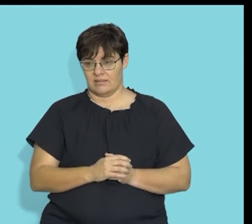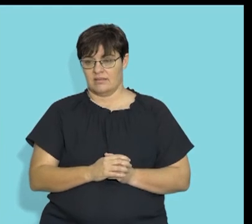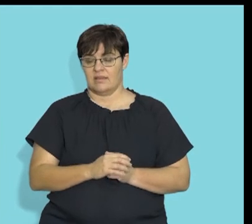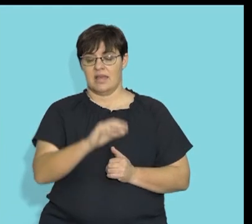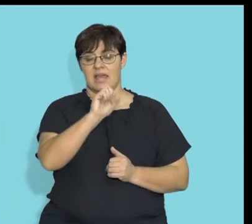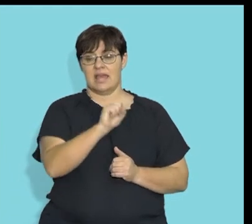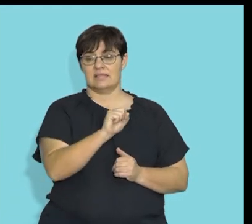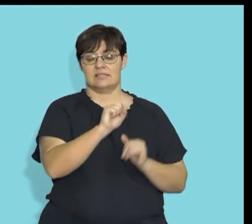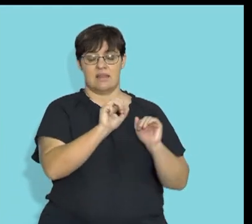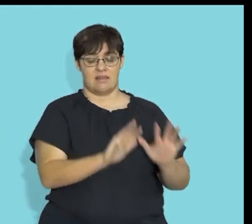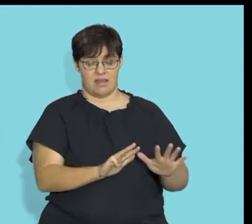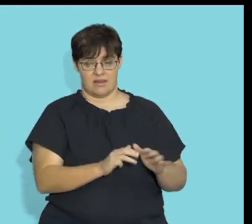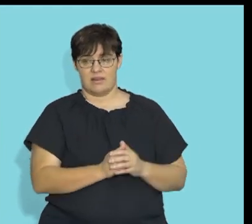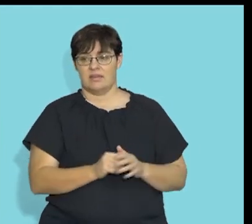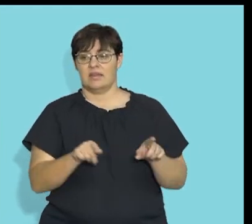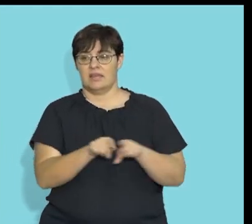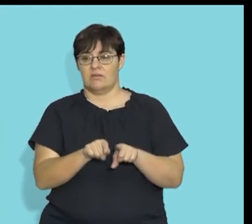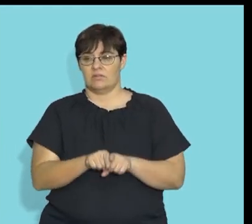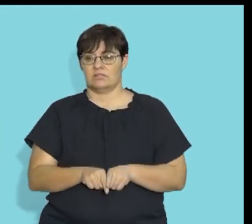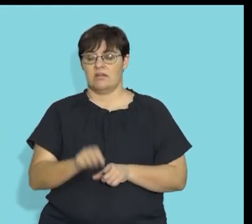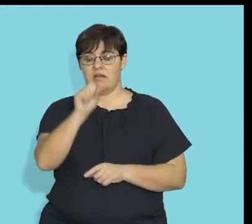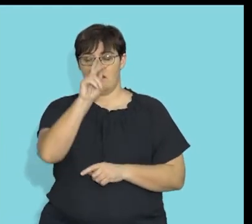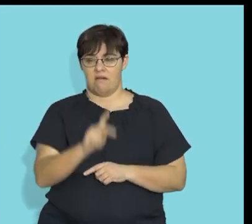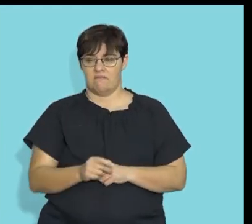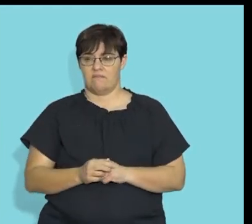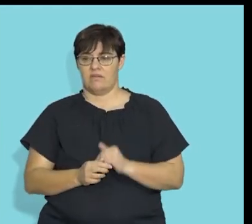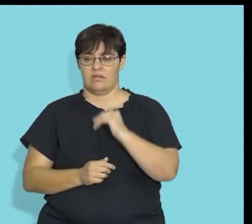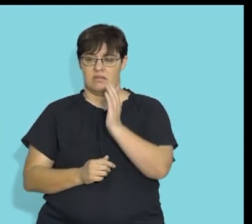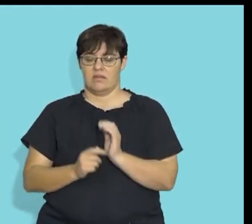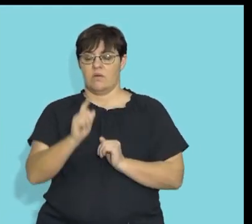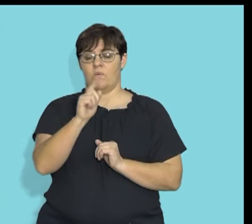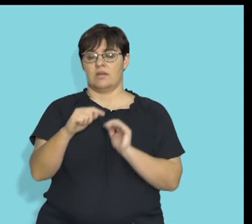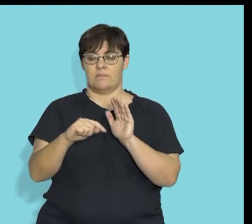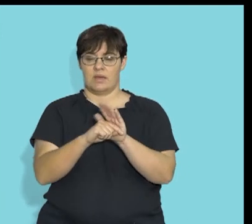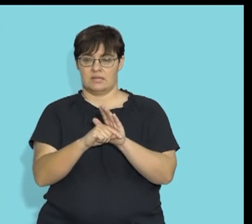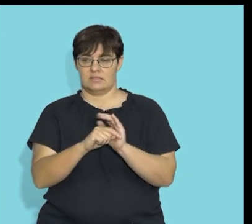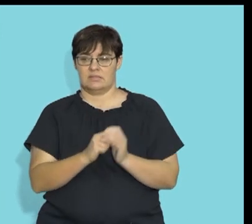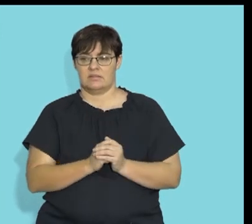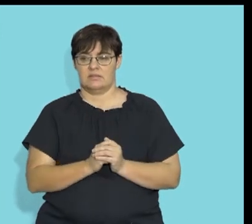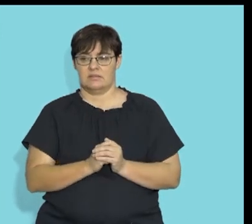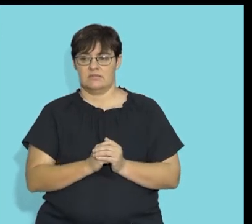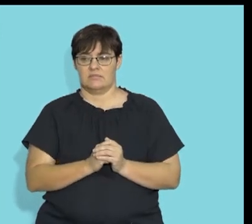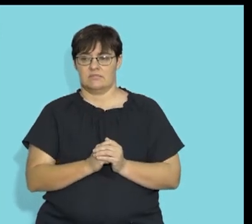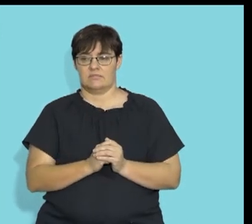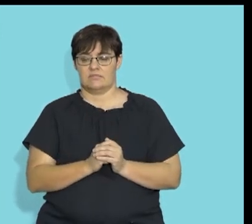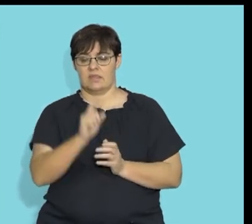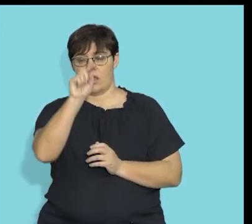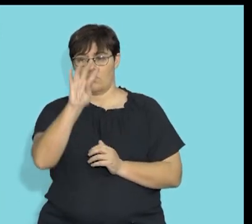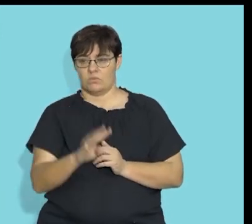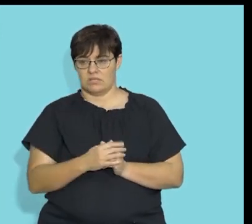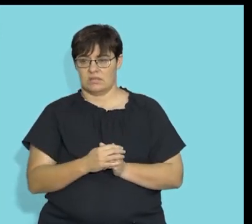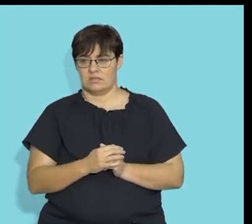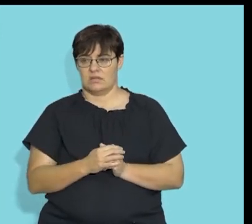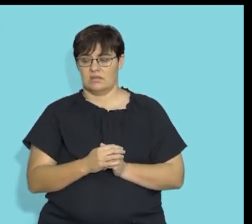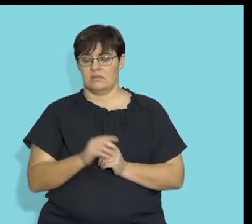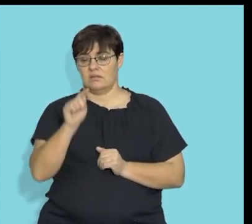Sn. So the sum of the first 9 terms will be equal to a half times 1 minus